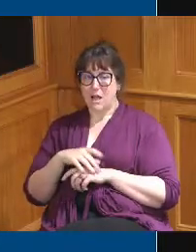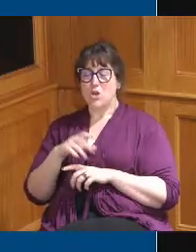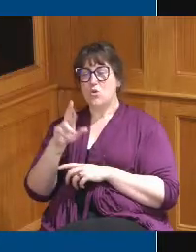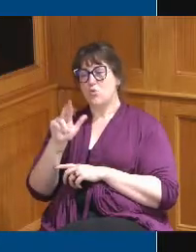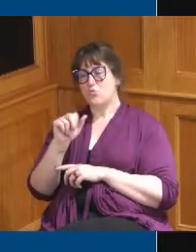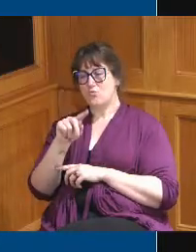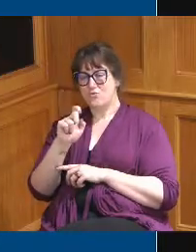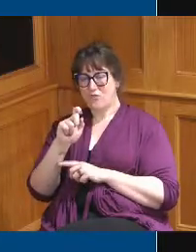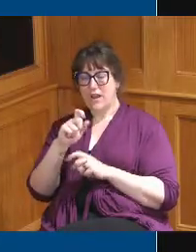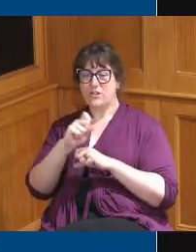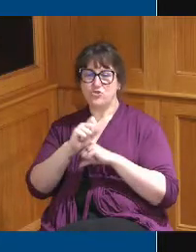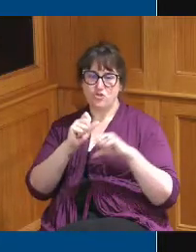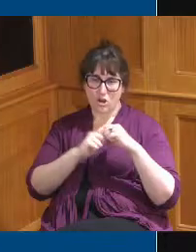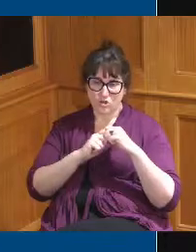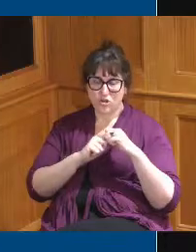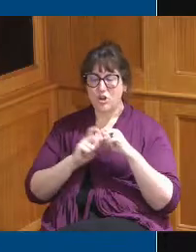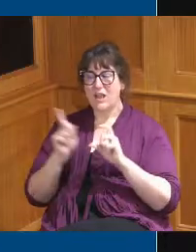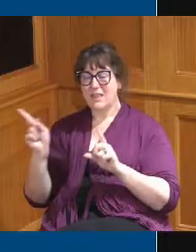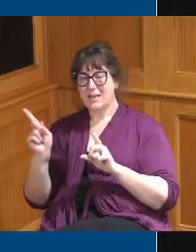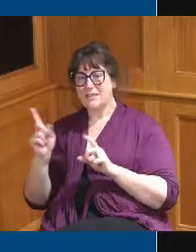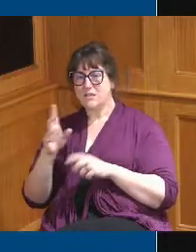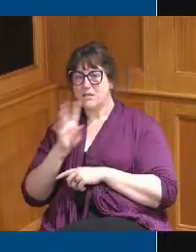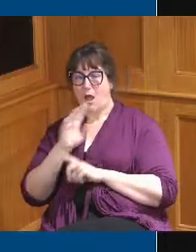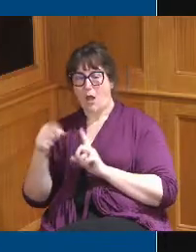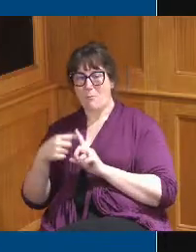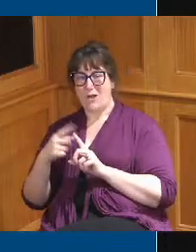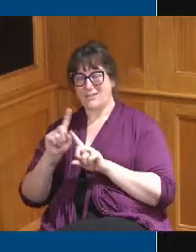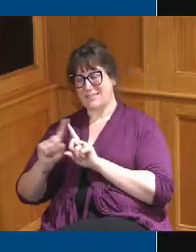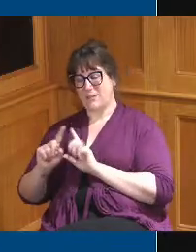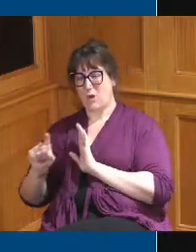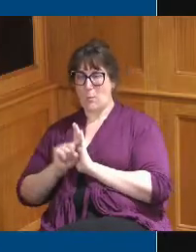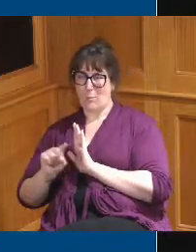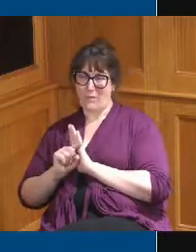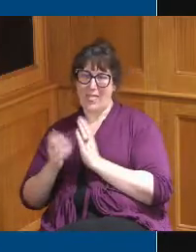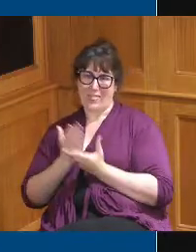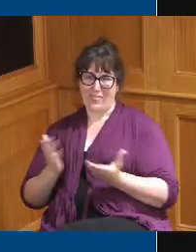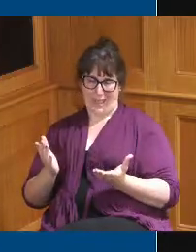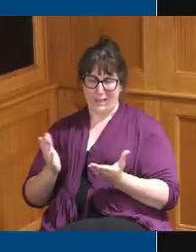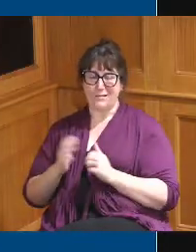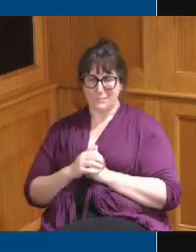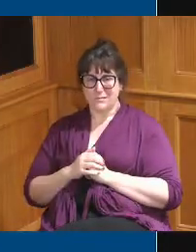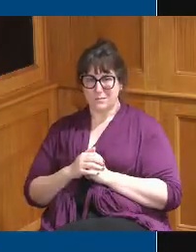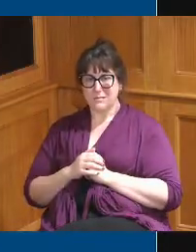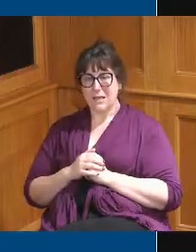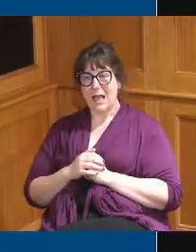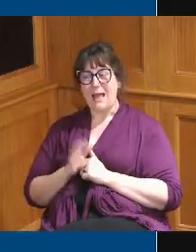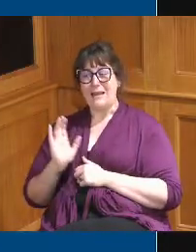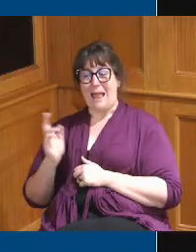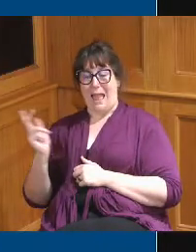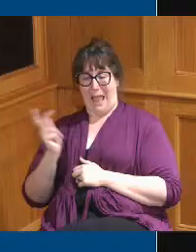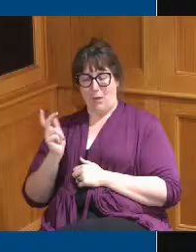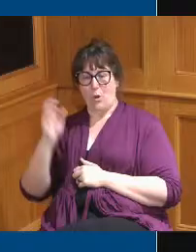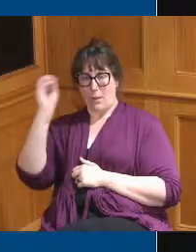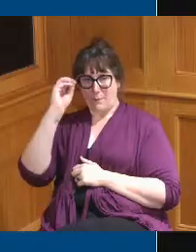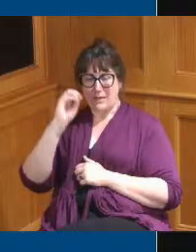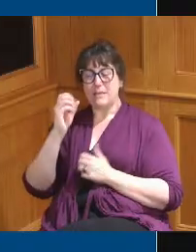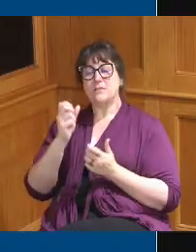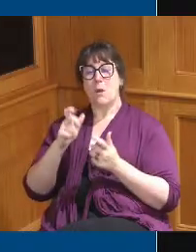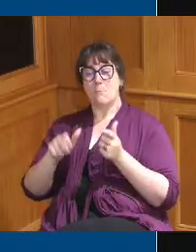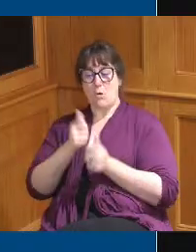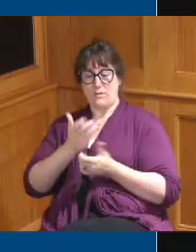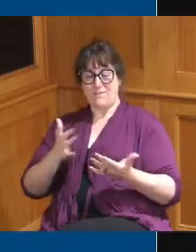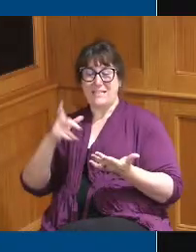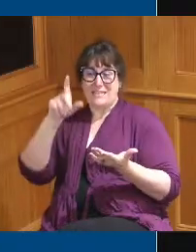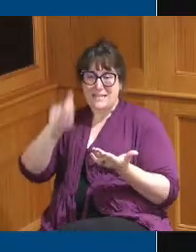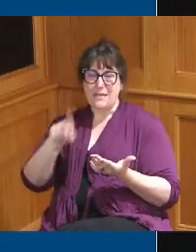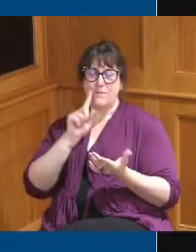Neil's going to talk about some programmatic alternatives that we've also identified to, in our mind, achieve most of the objectives that we've set out to